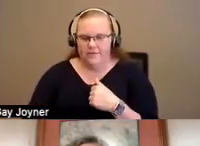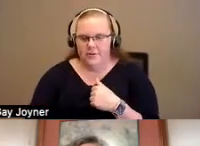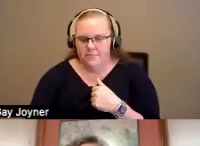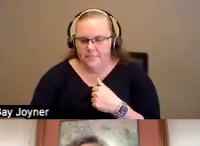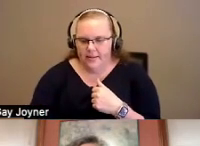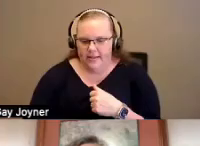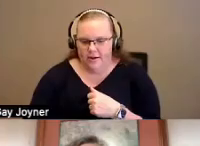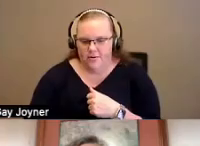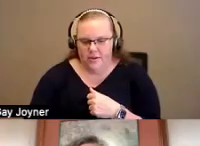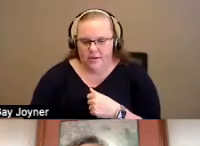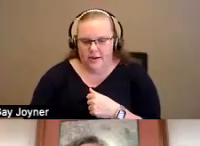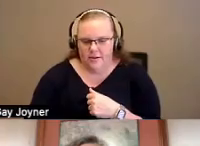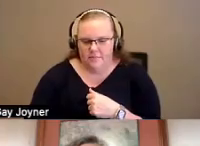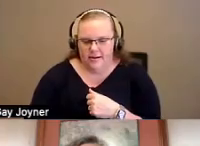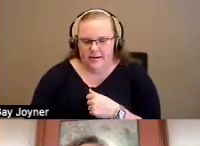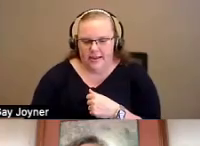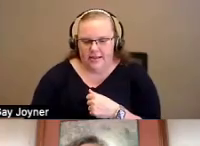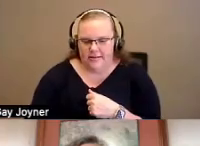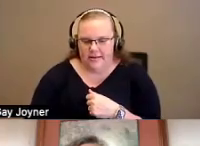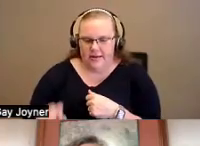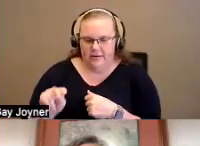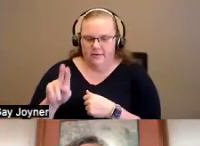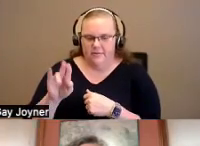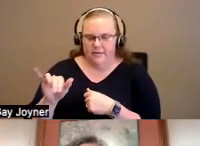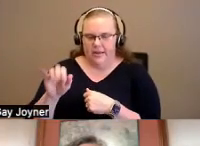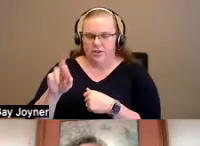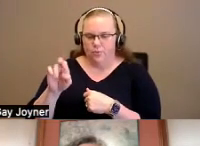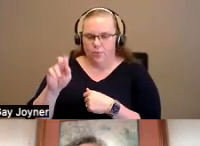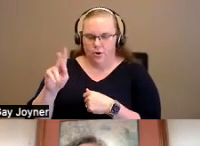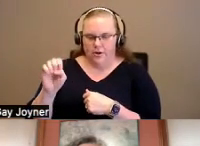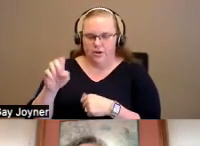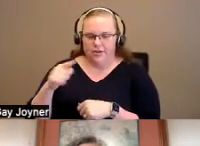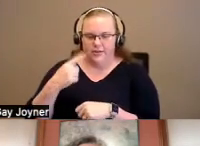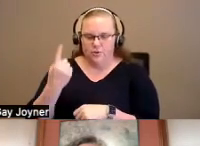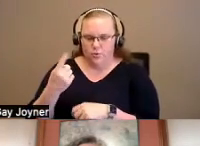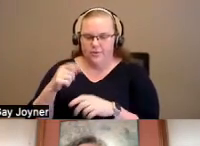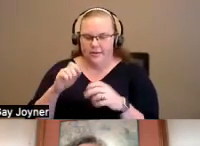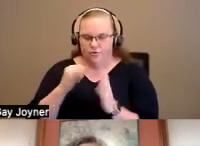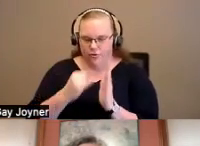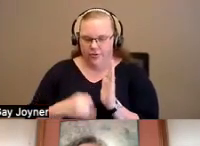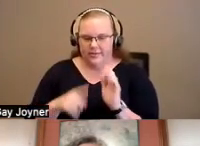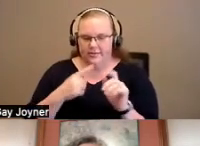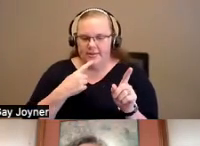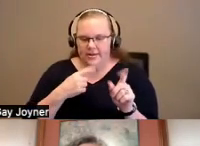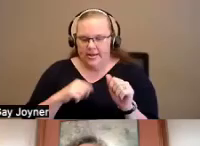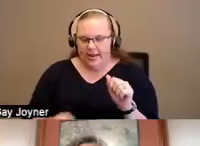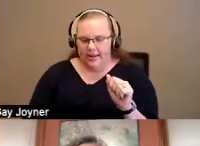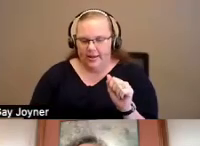have. Now, um, Nancy, Nancy Rourke, she is the one that drew